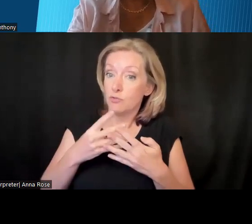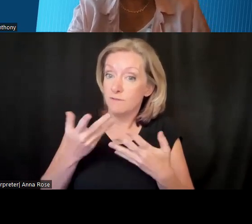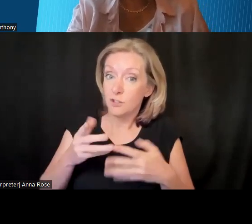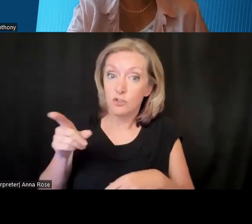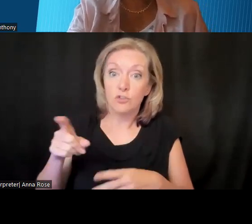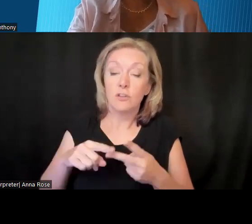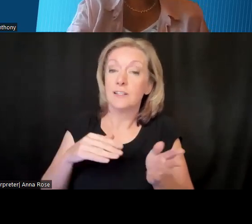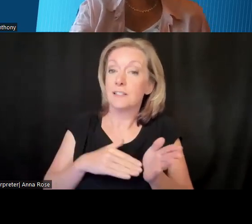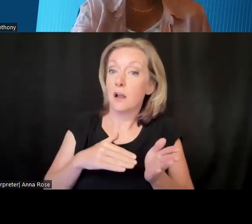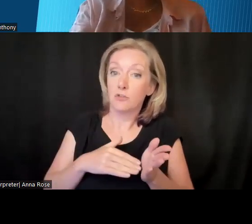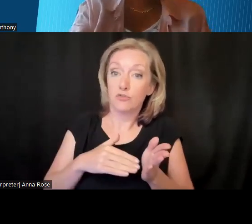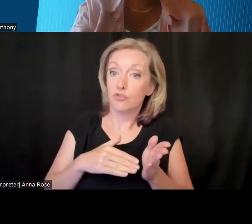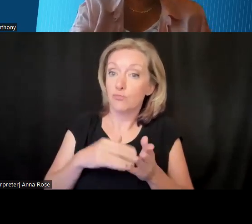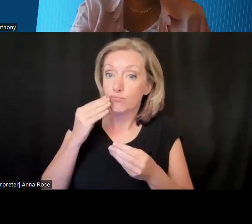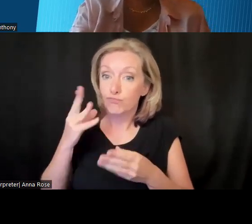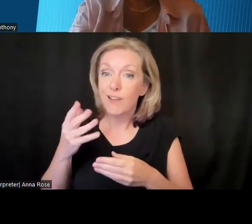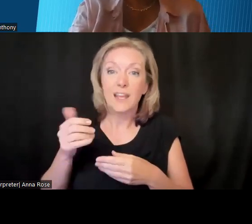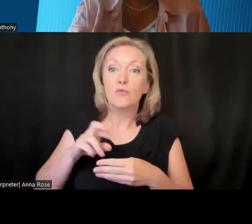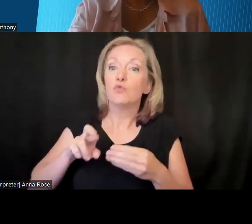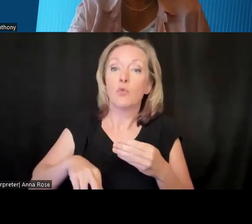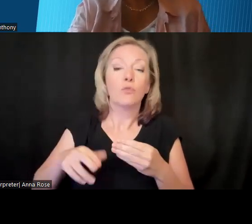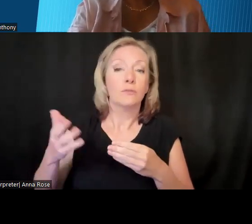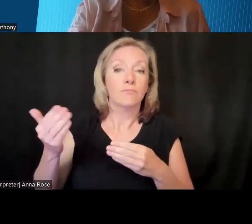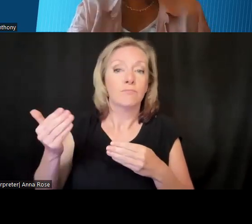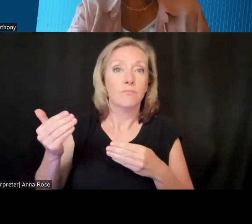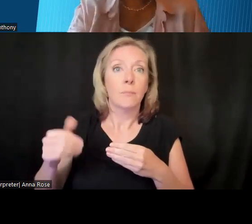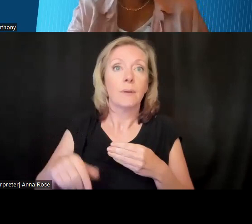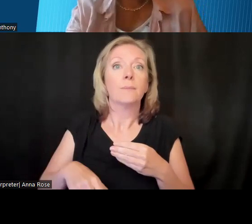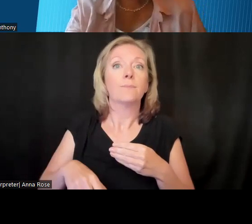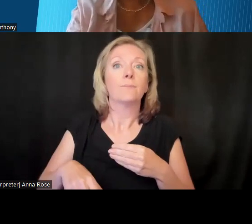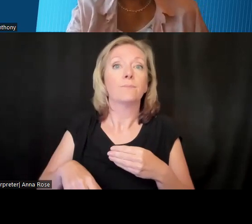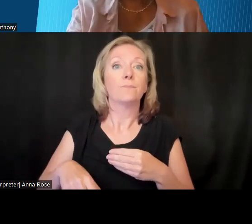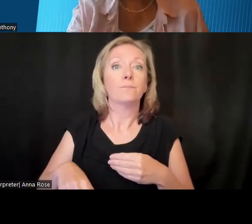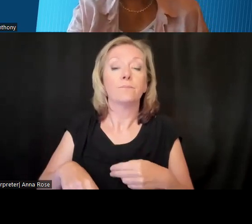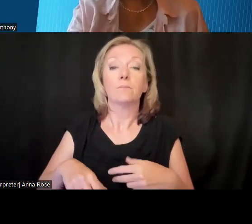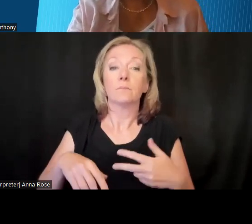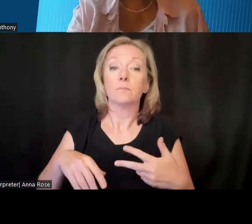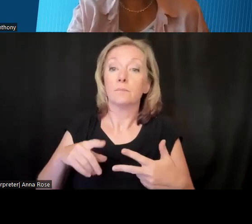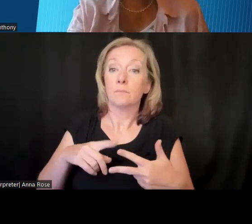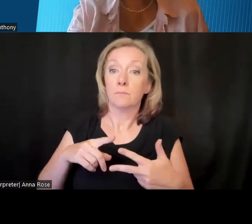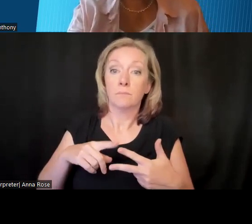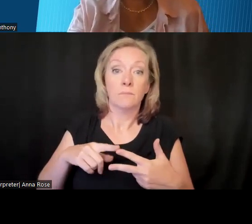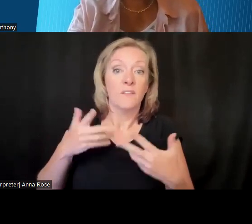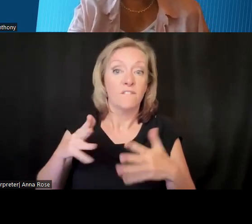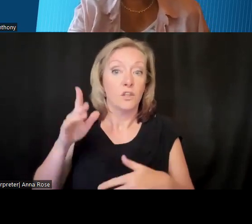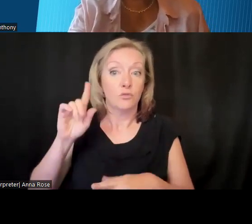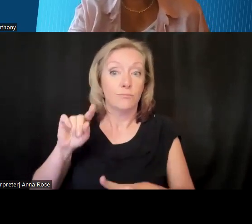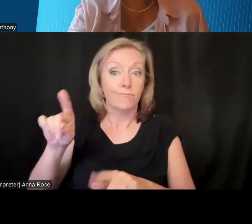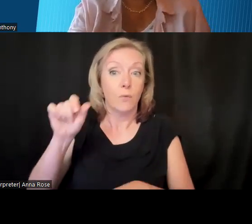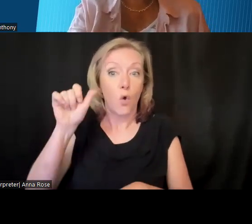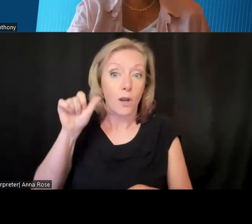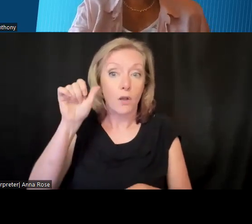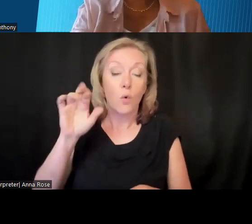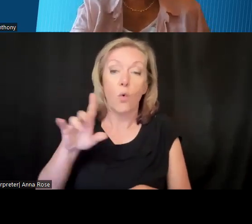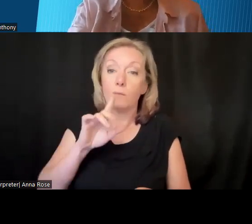Did the doctor do something? Just what were the results? And bigger than that, has the child ever seen an audiologist or had an eye